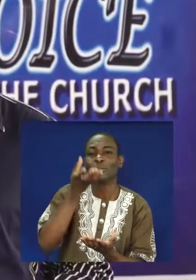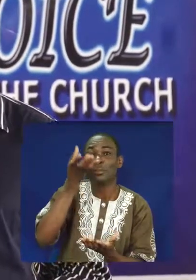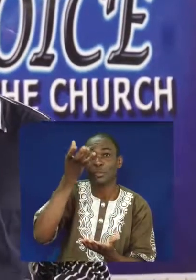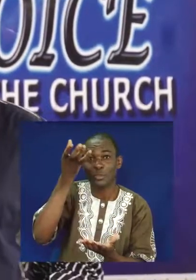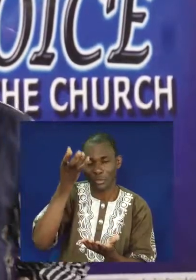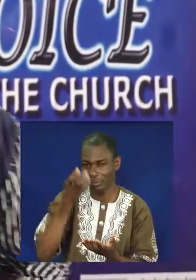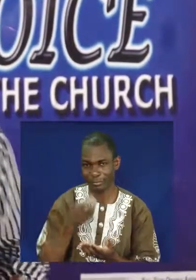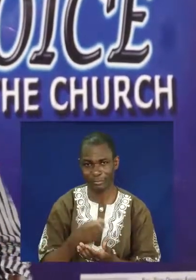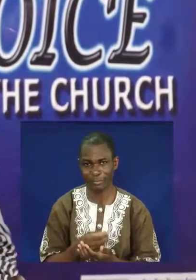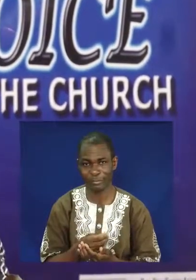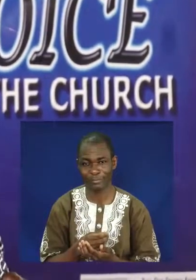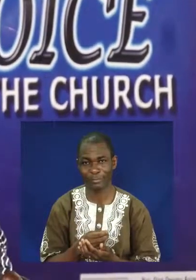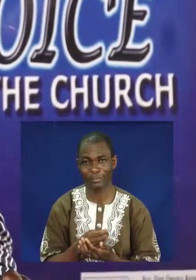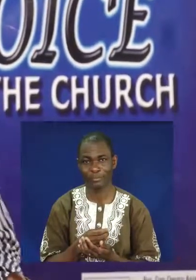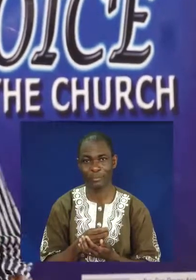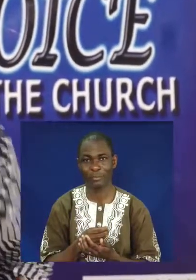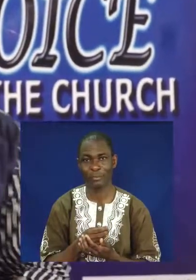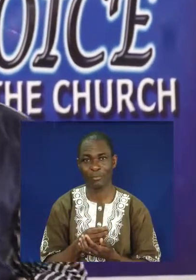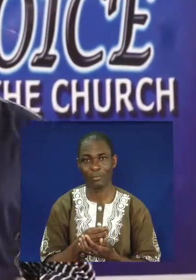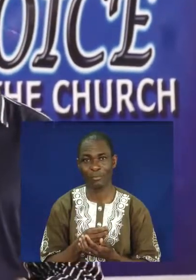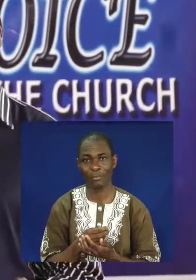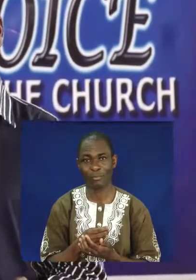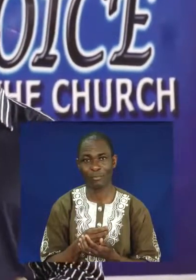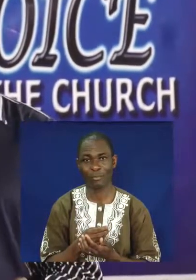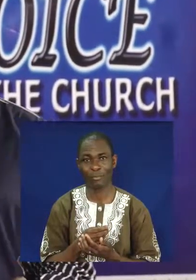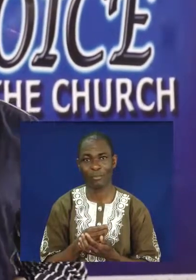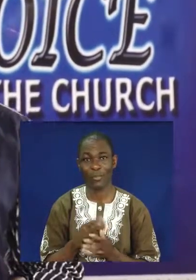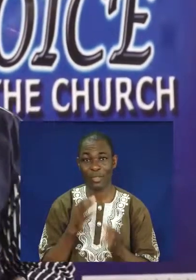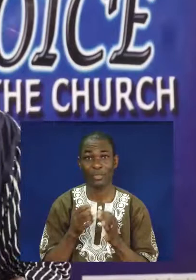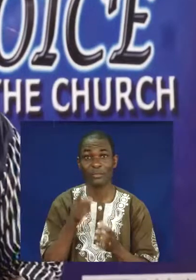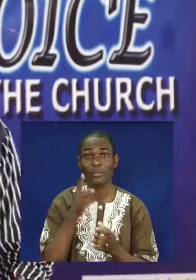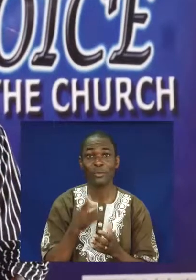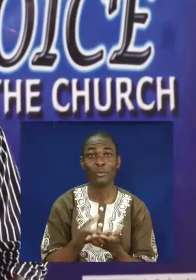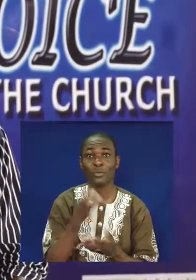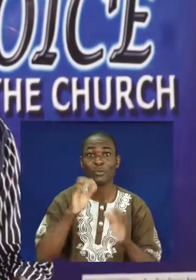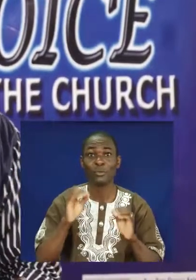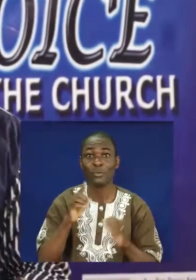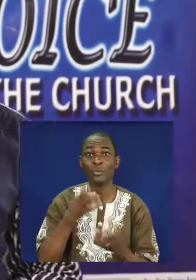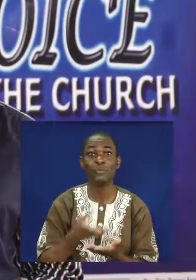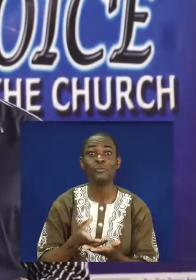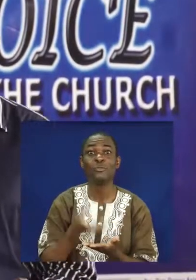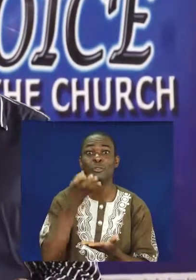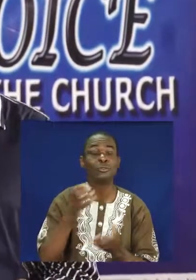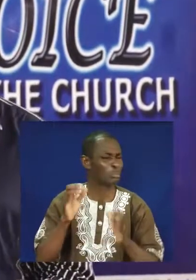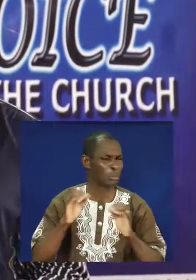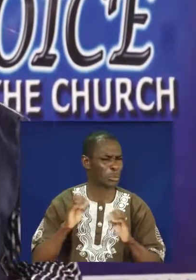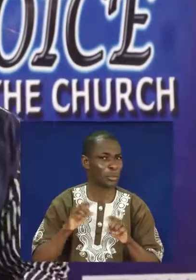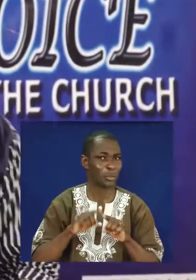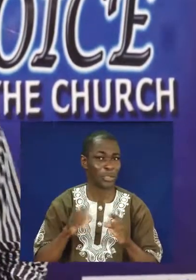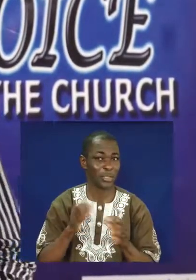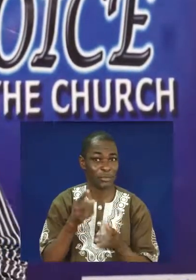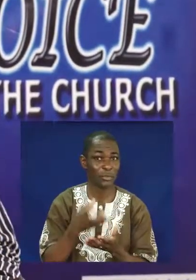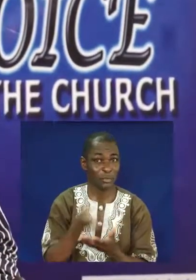se ye de ye ye di kan o dwene a dwene papa bo obrapa fanya